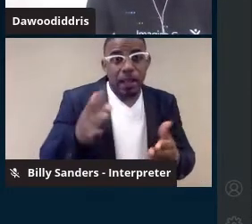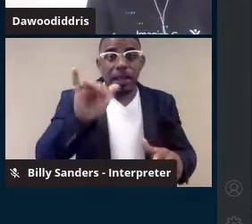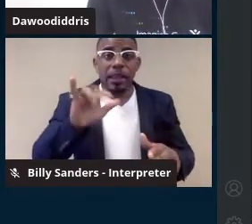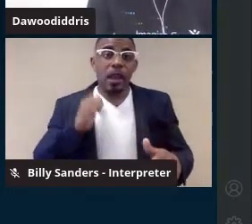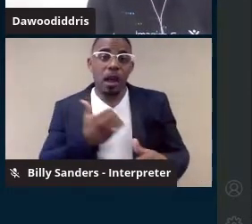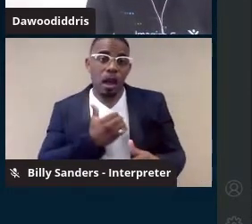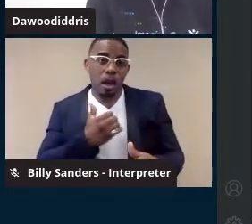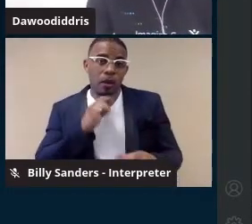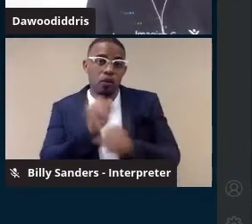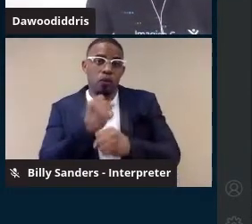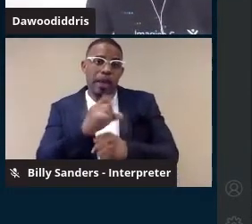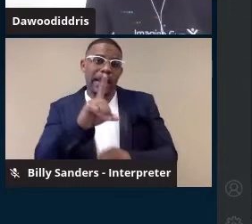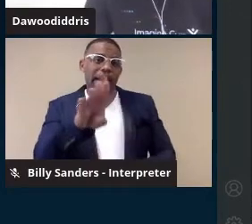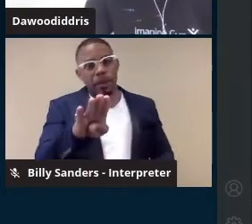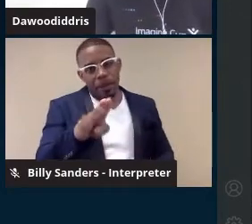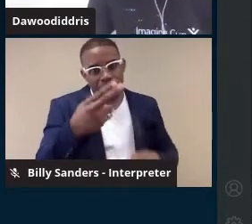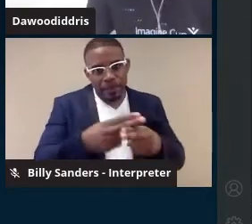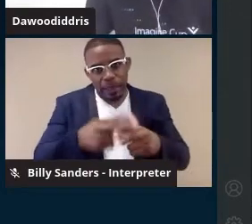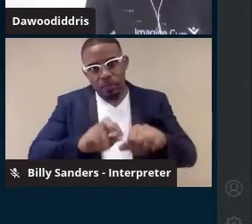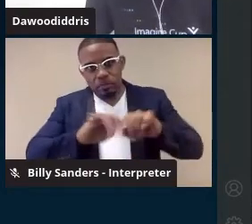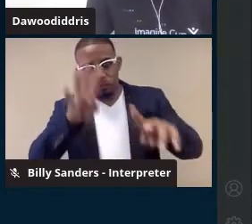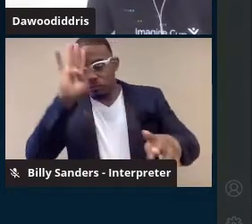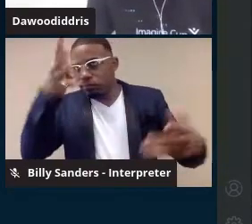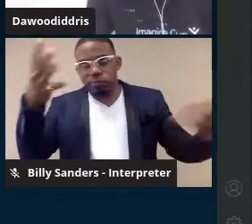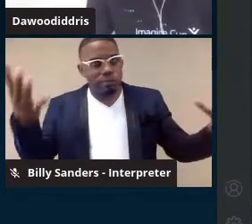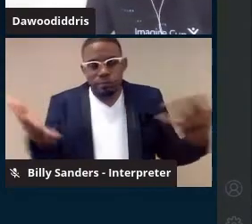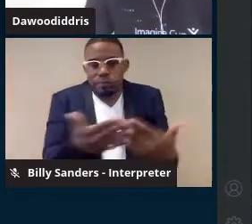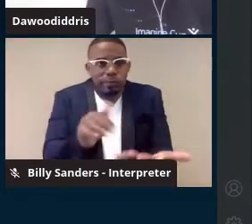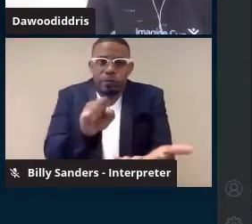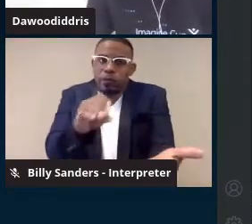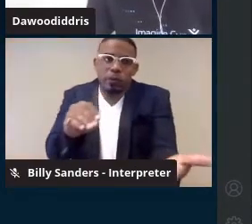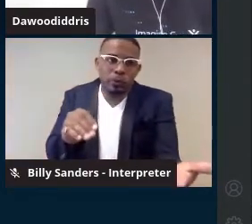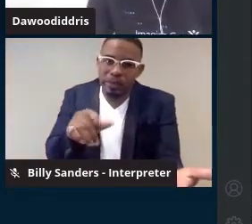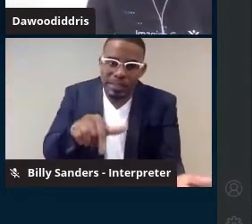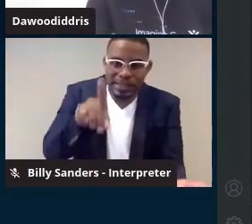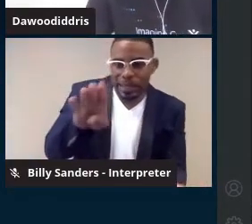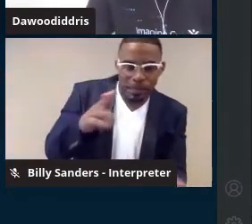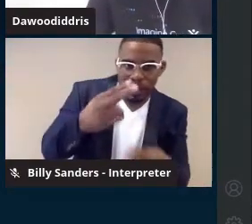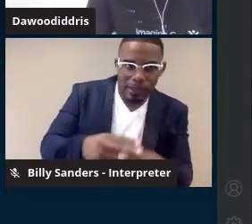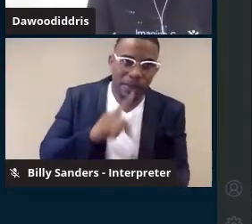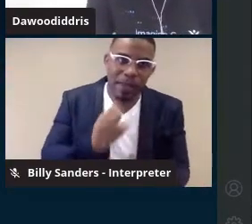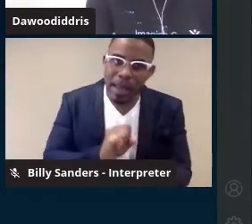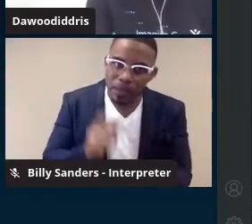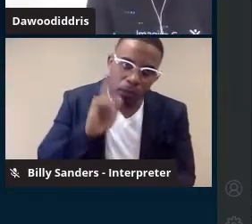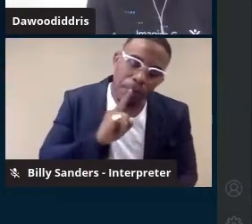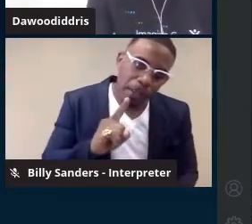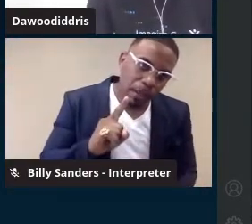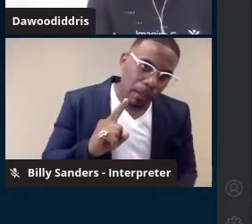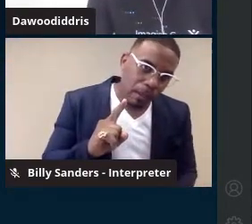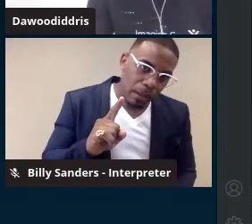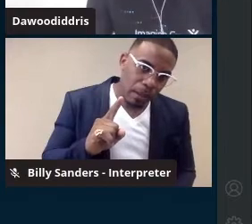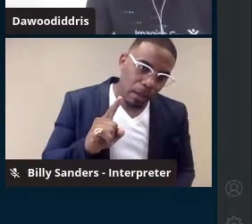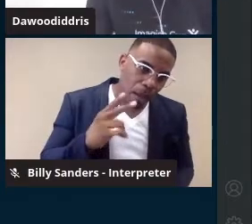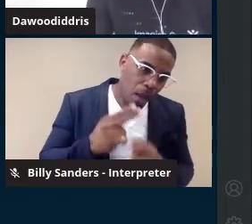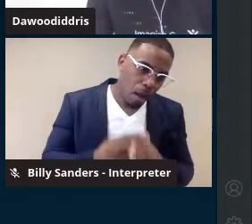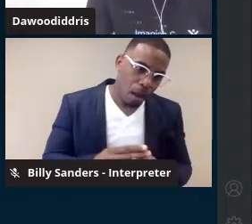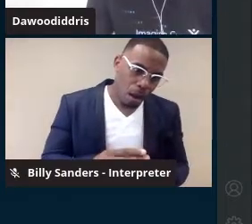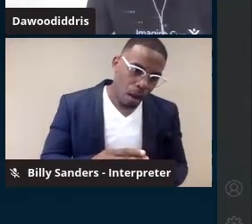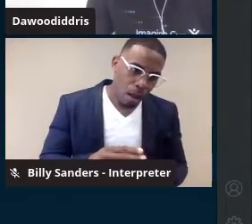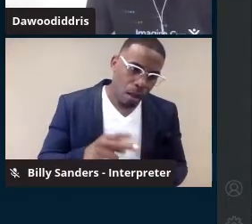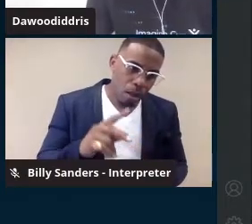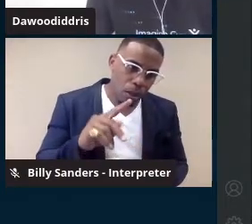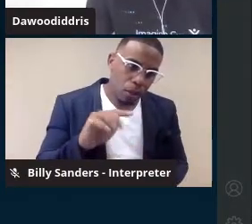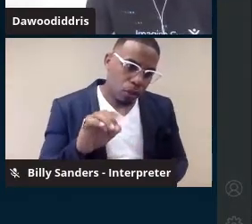then create a database name. So this database name is actually going to be called